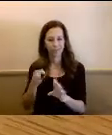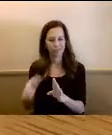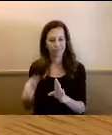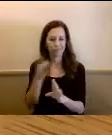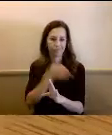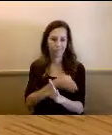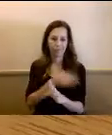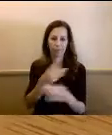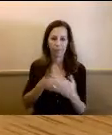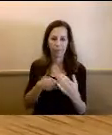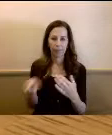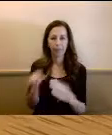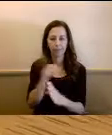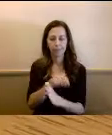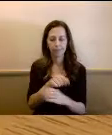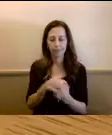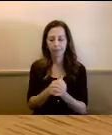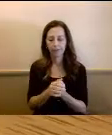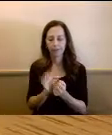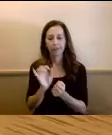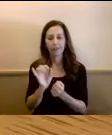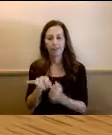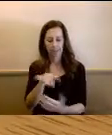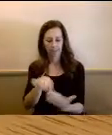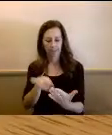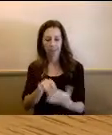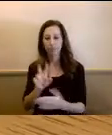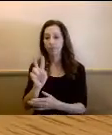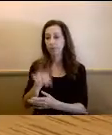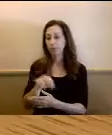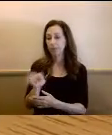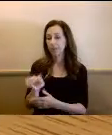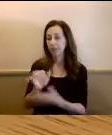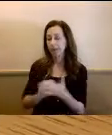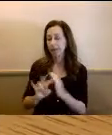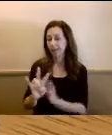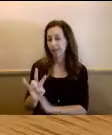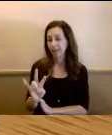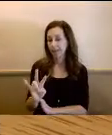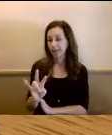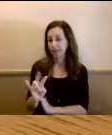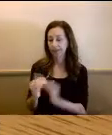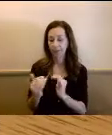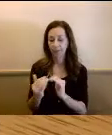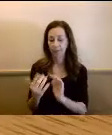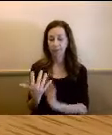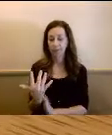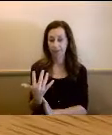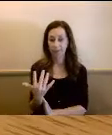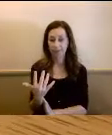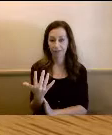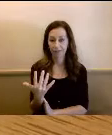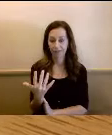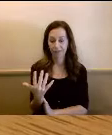right. This cancels. 22 minus 7 is 5.